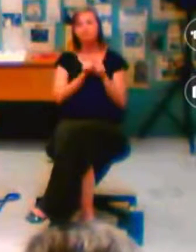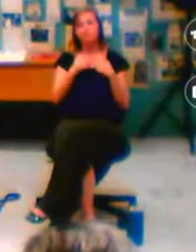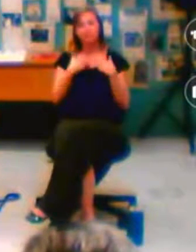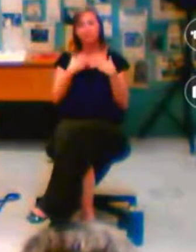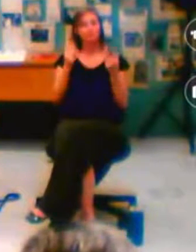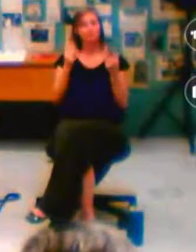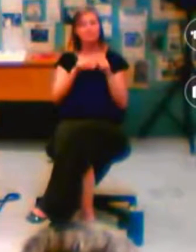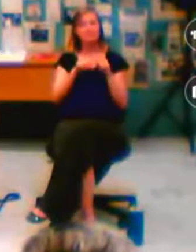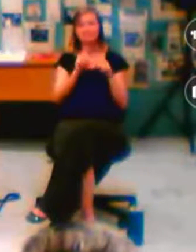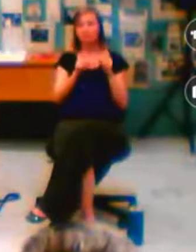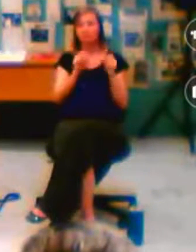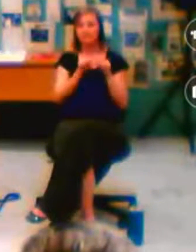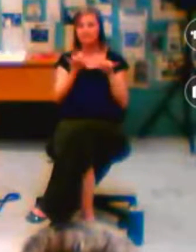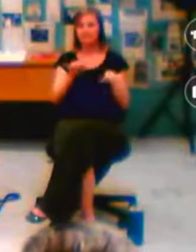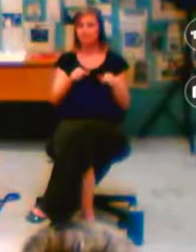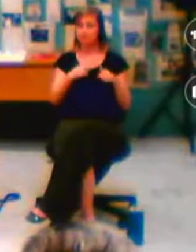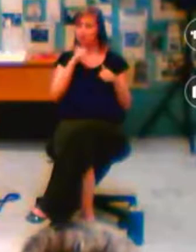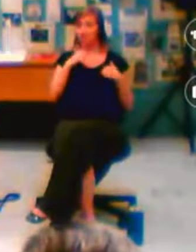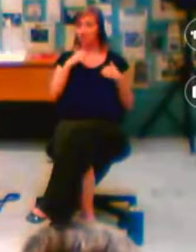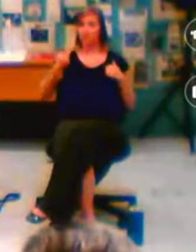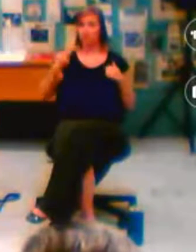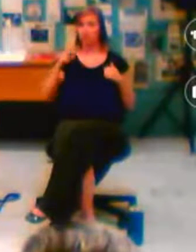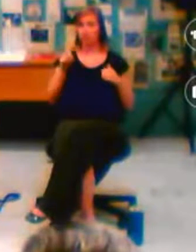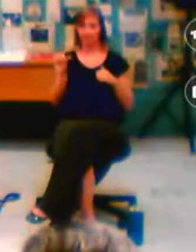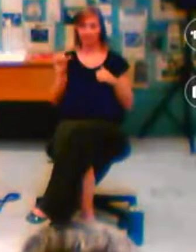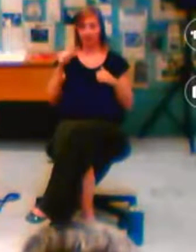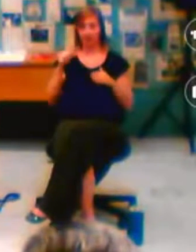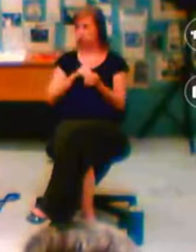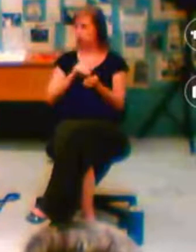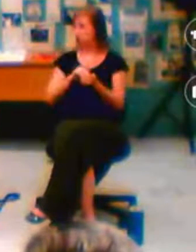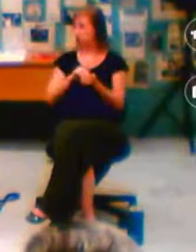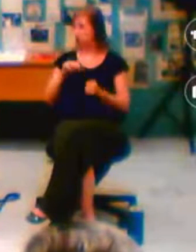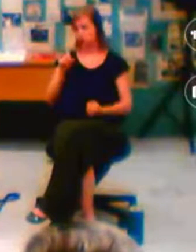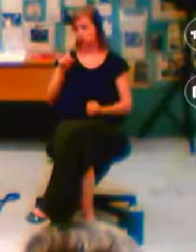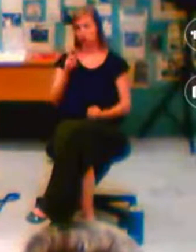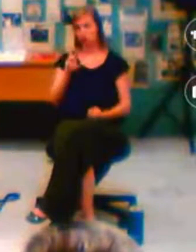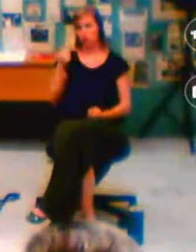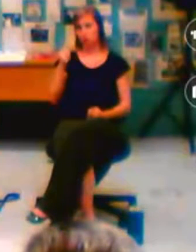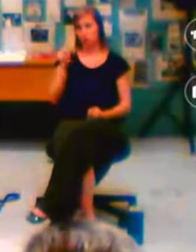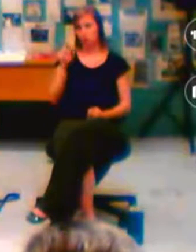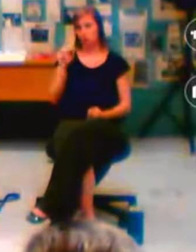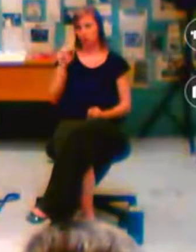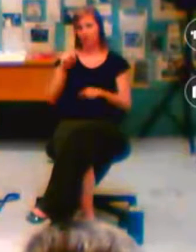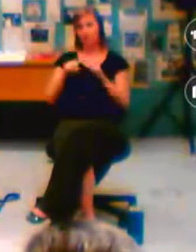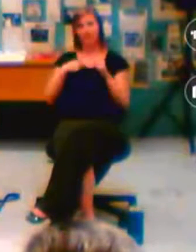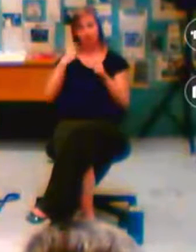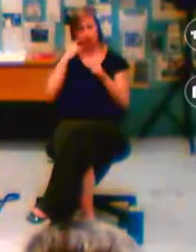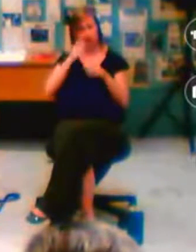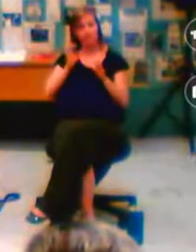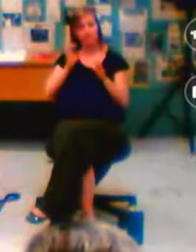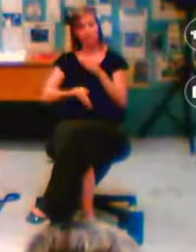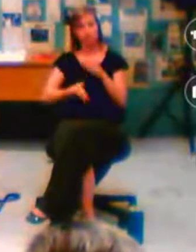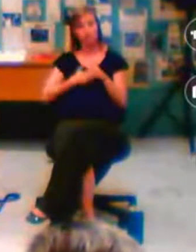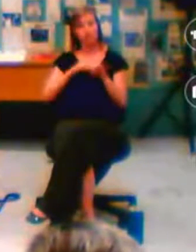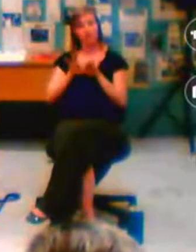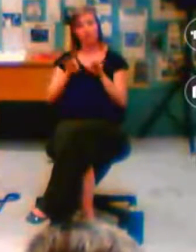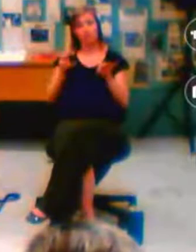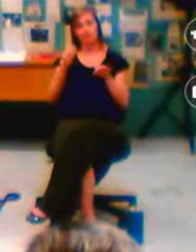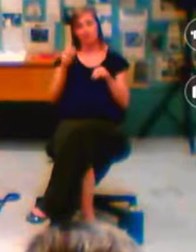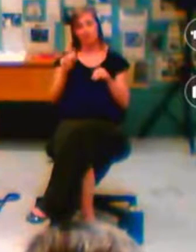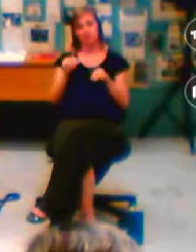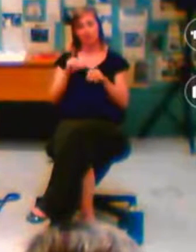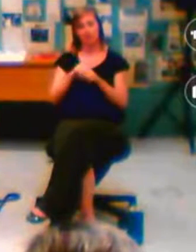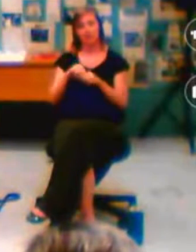commissioner, which this year is 18% increase. And the last point I'd like to make is that there are